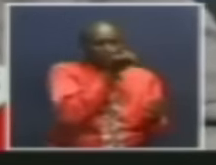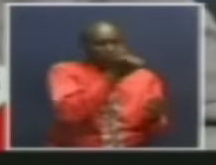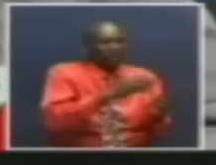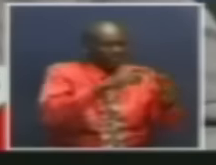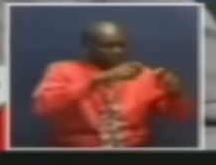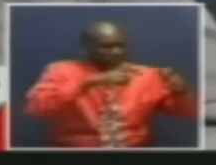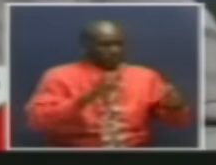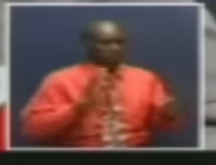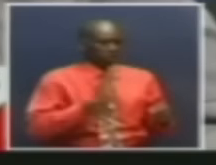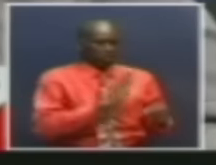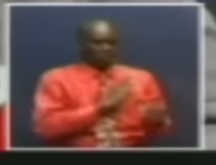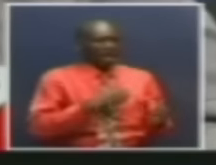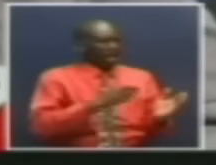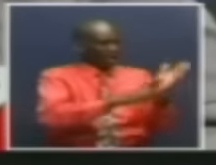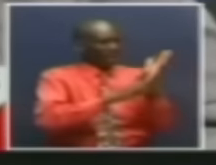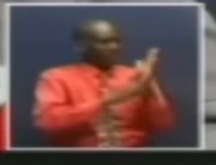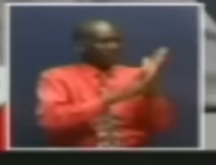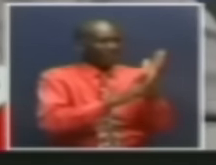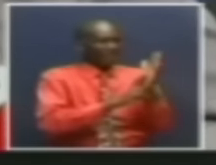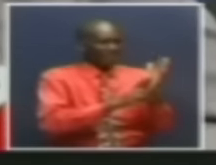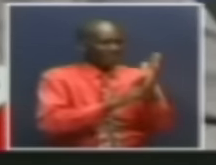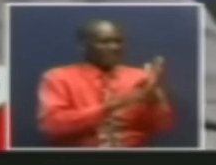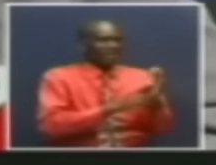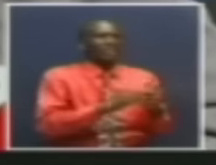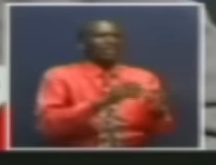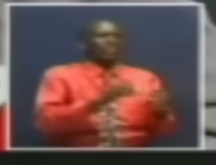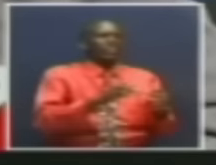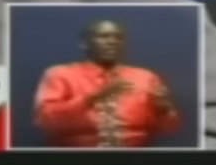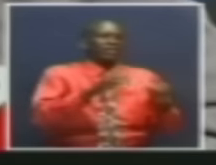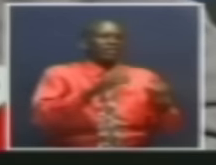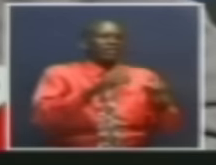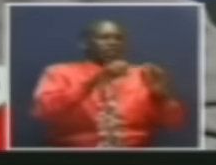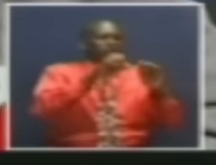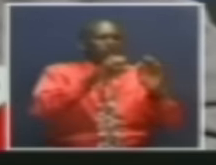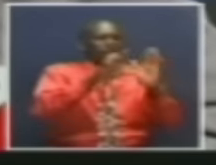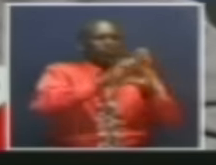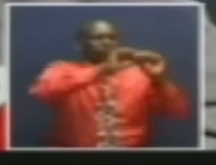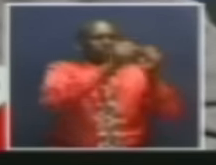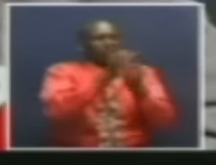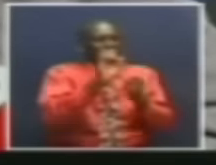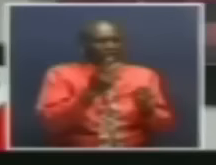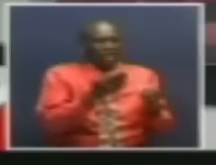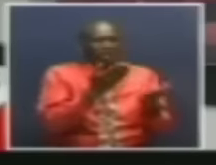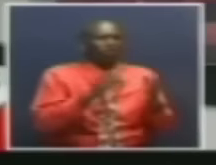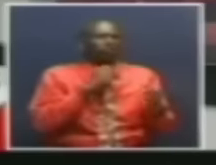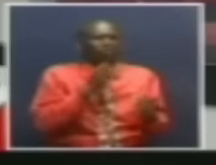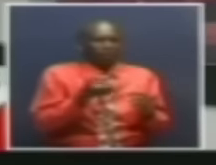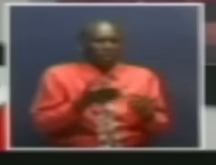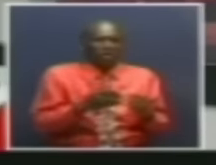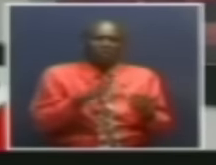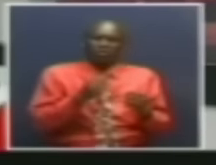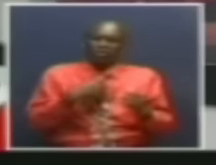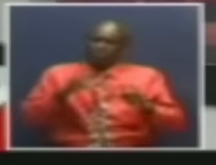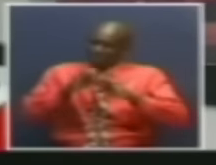represented the Law Society in most of the complaints that were brought to the Law Society. Well, so he definitely has no dirt on him.